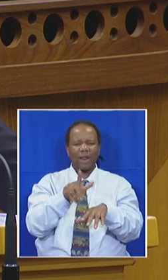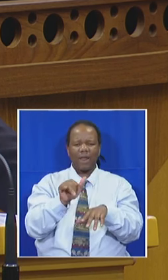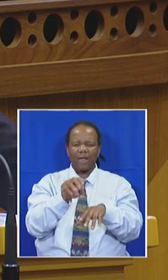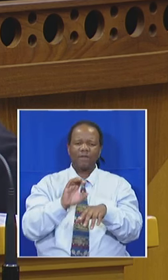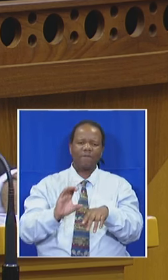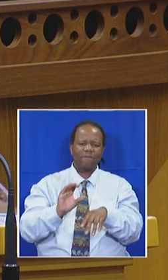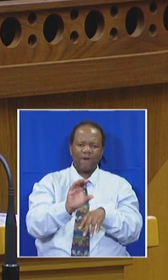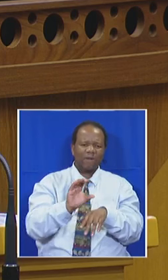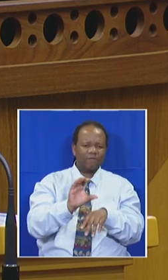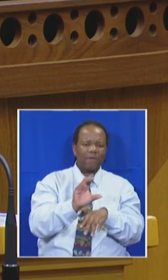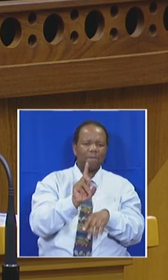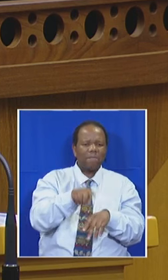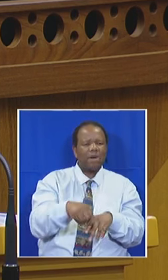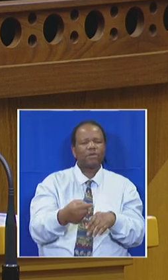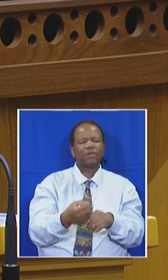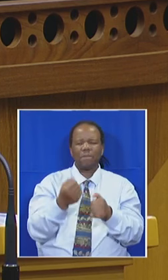Honorable